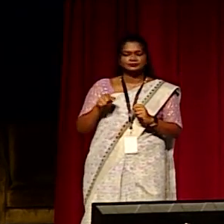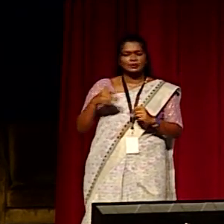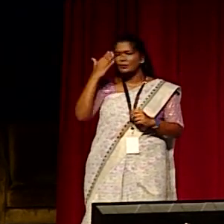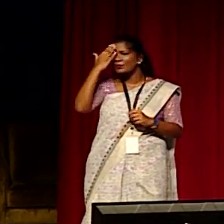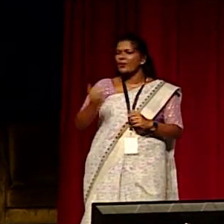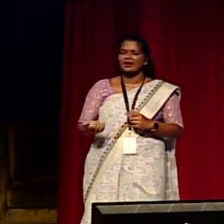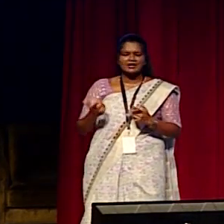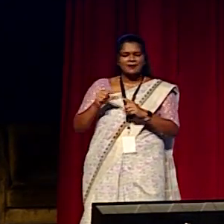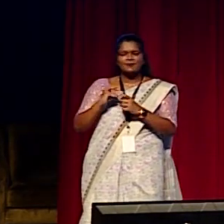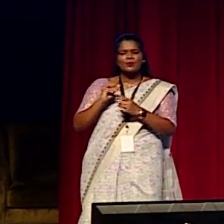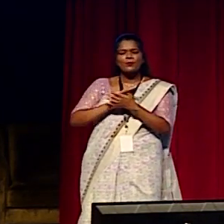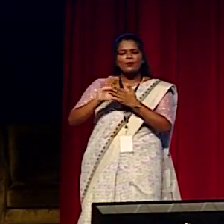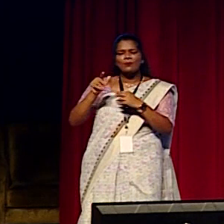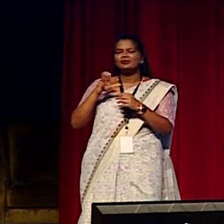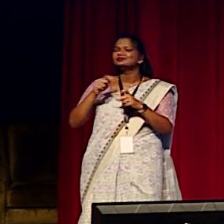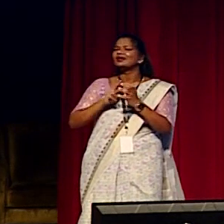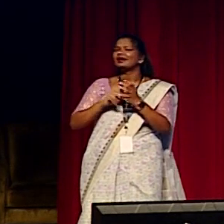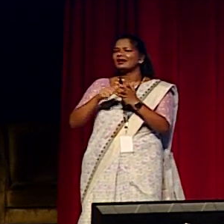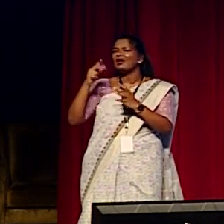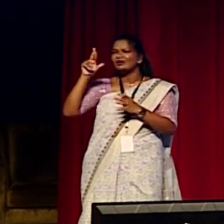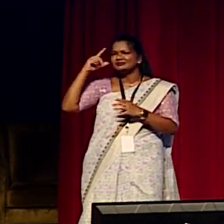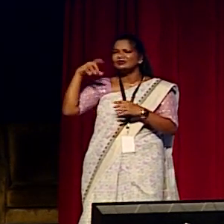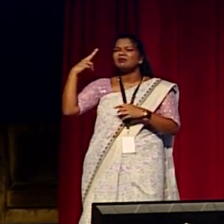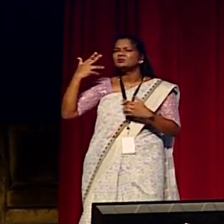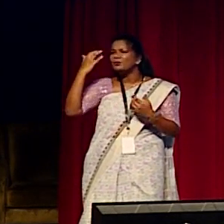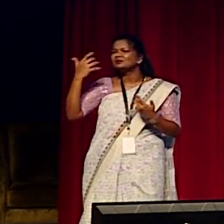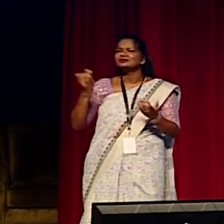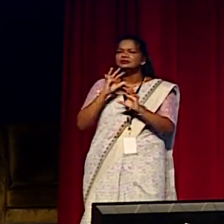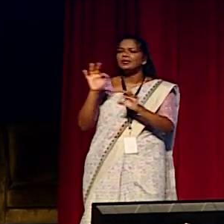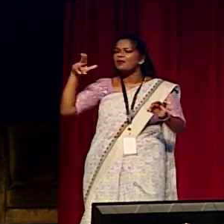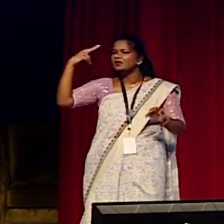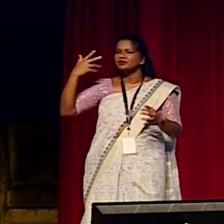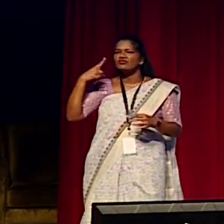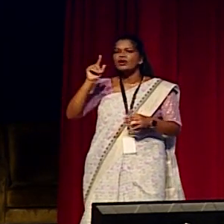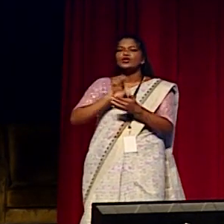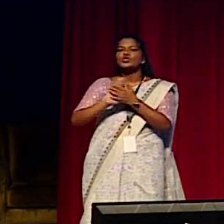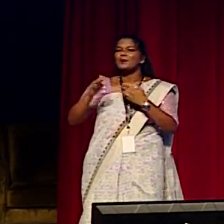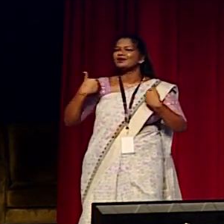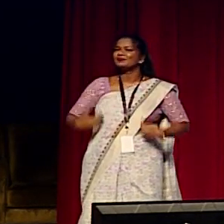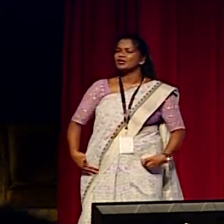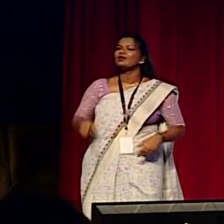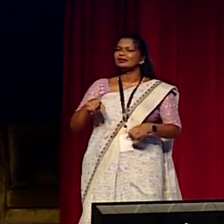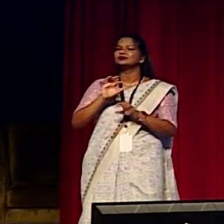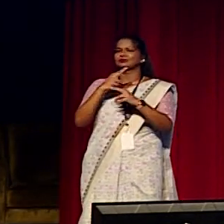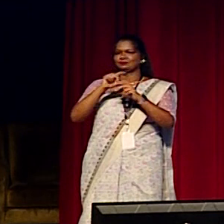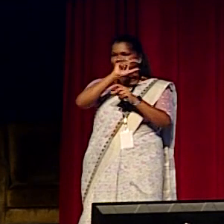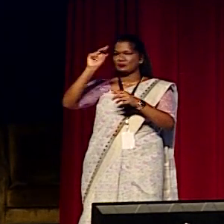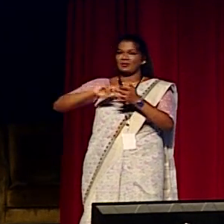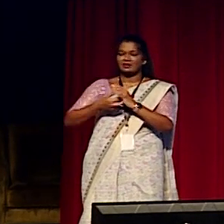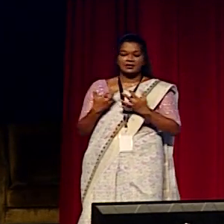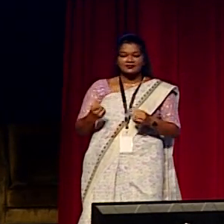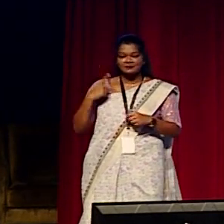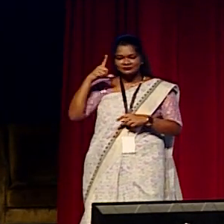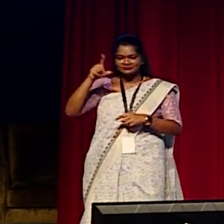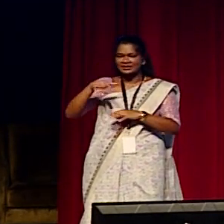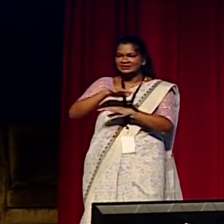Why the polycentric concept? For the simple reason that the human knee is polycentric. Just like when we were